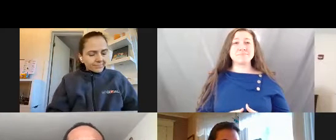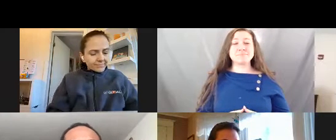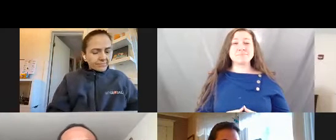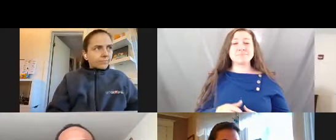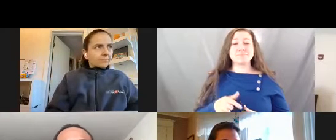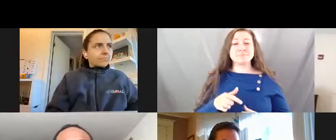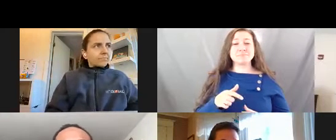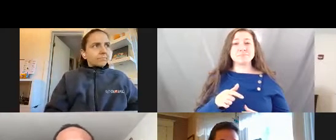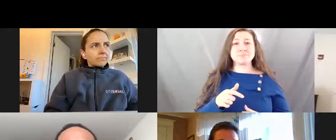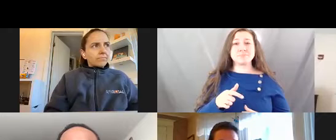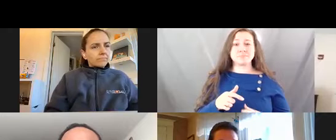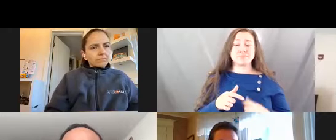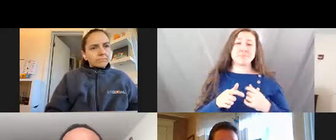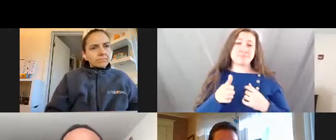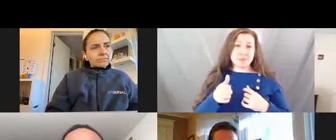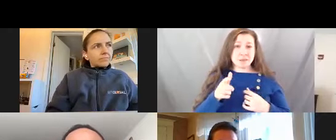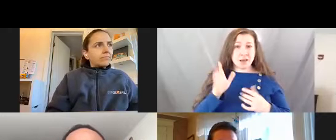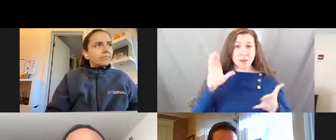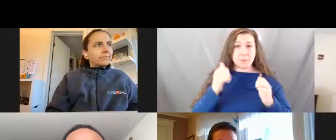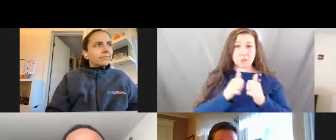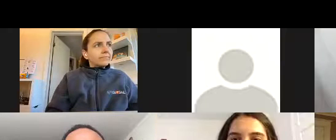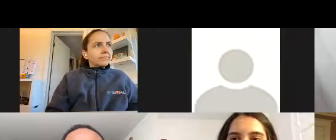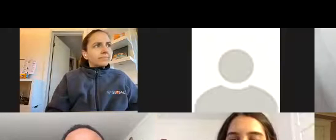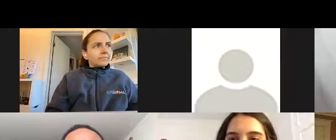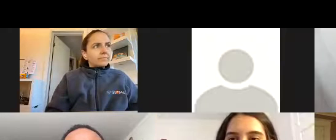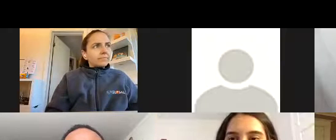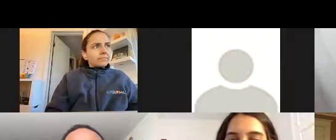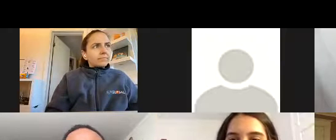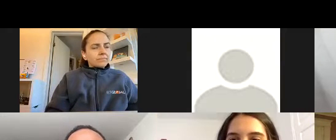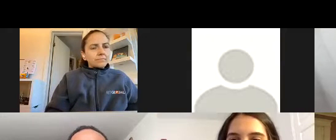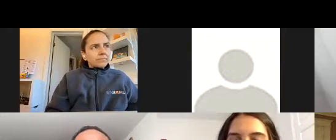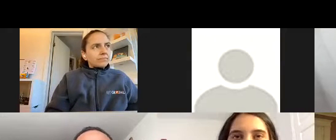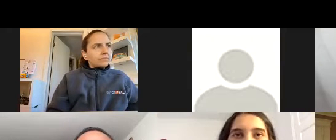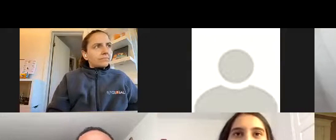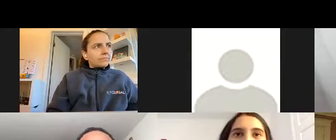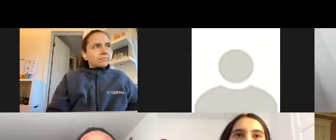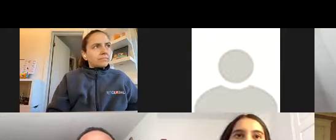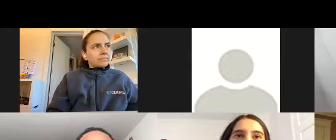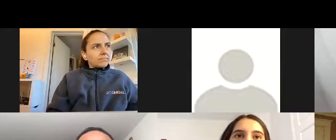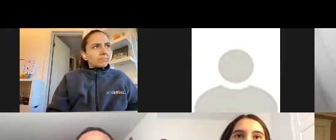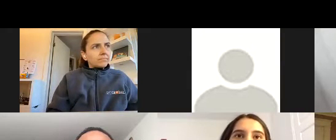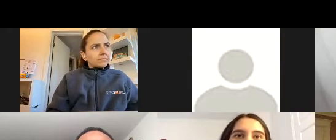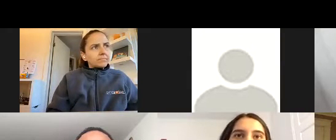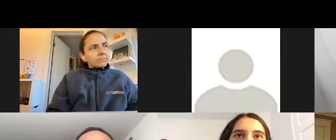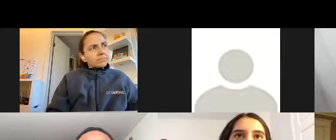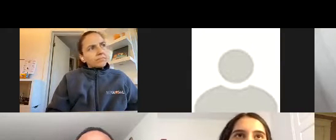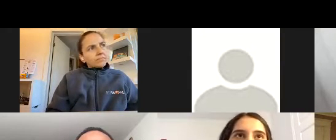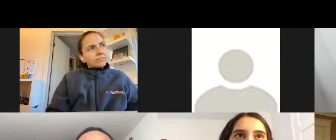which gave me a bit more of a Dubai feel in terms of interacting with people. And then